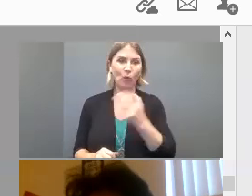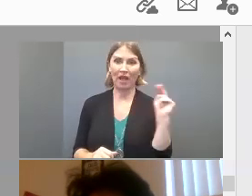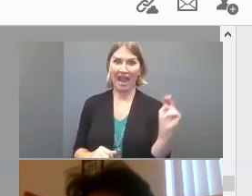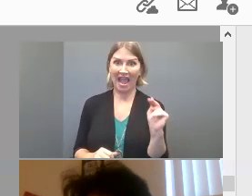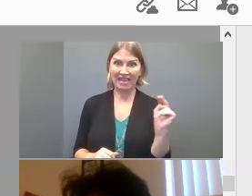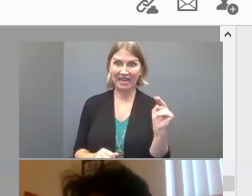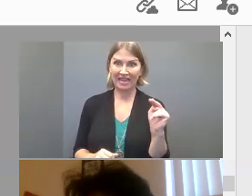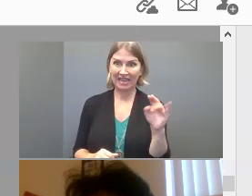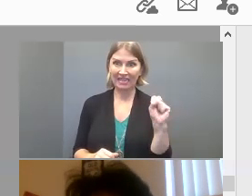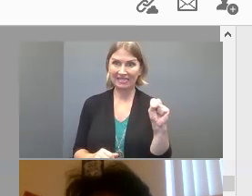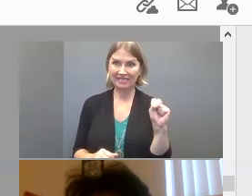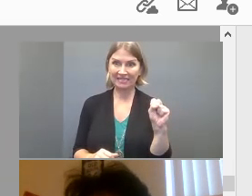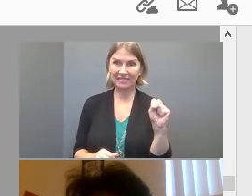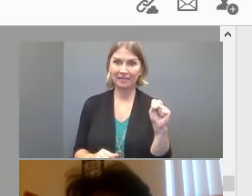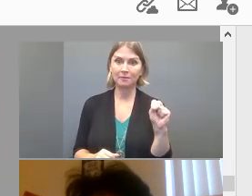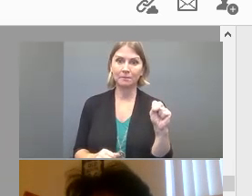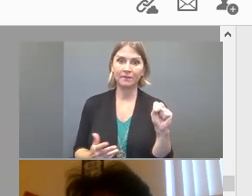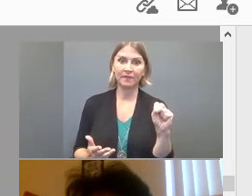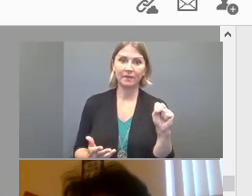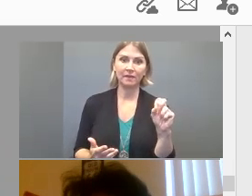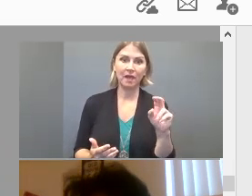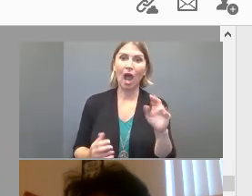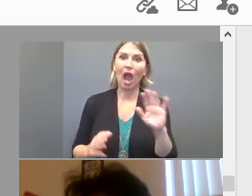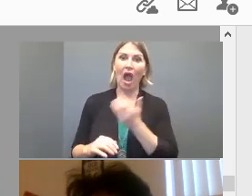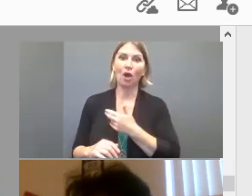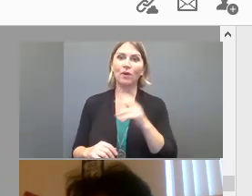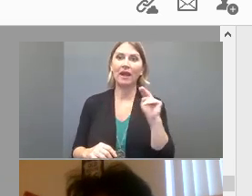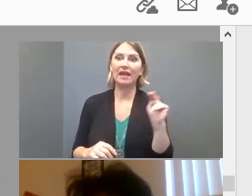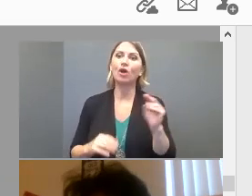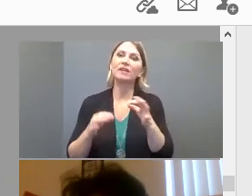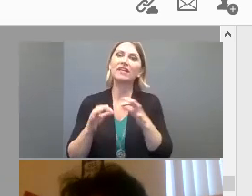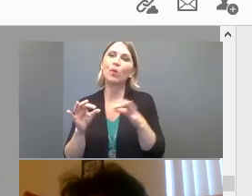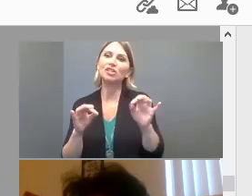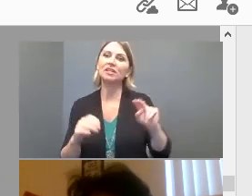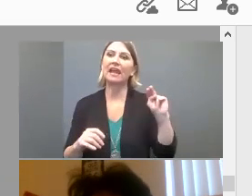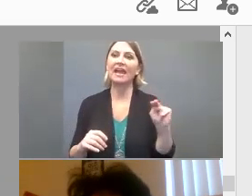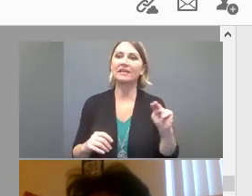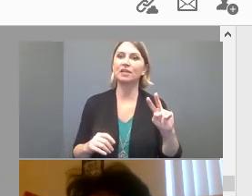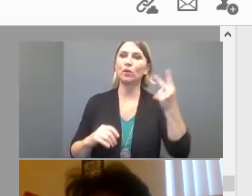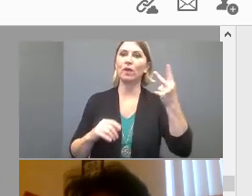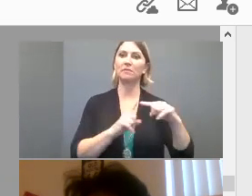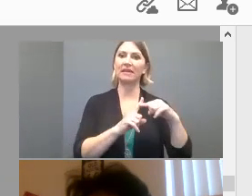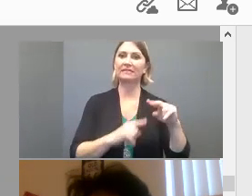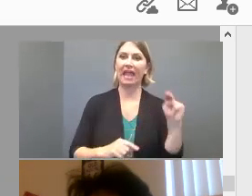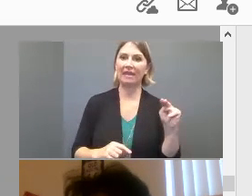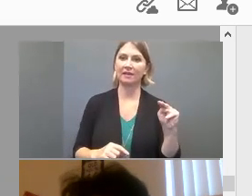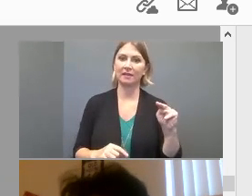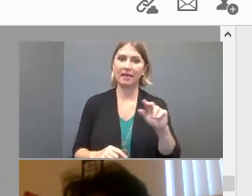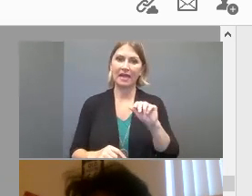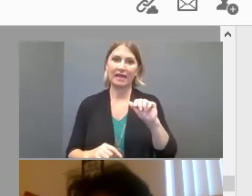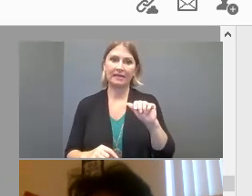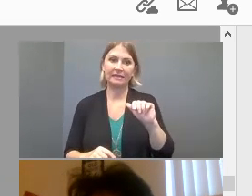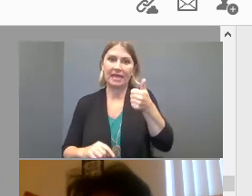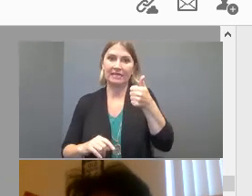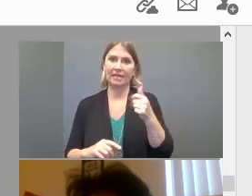is, let's say 10, right? So currently our equation is n squared plus n. So 10 squared plus of